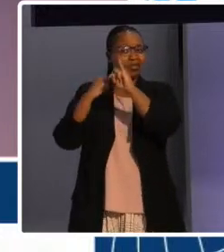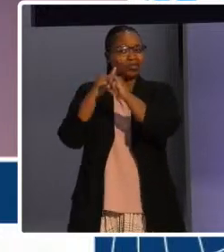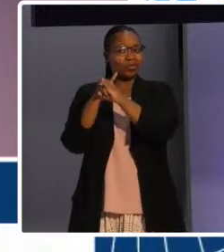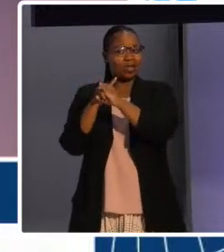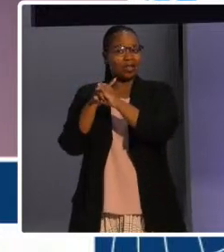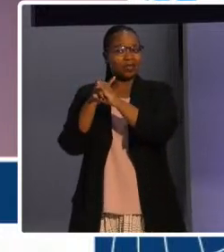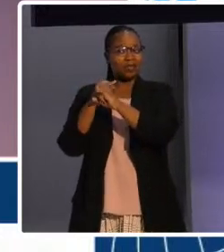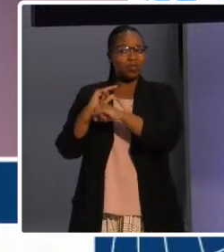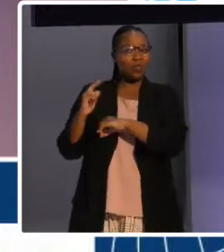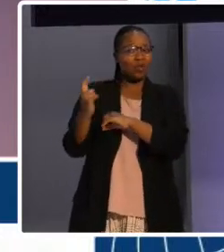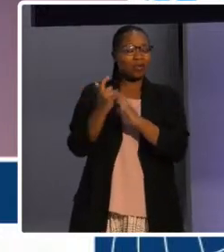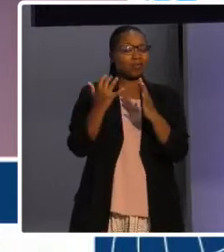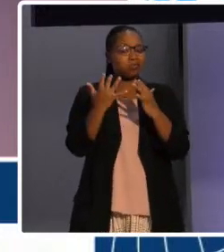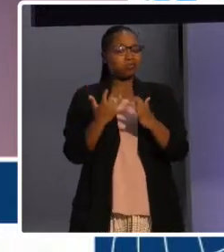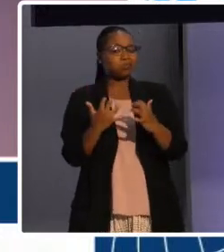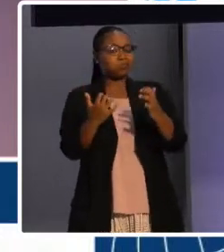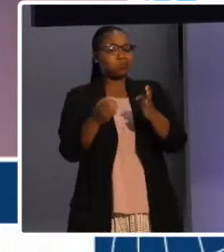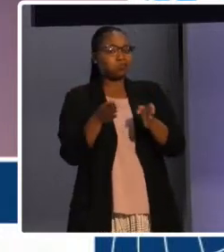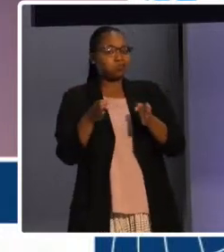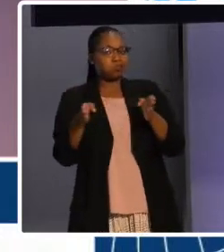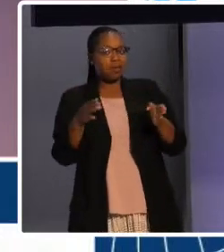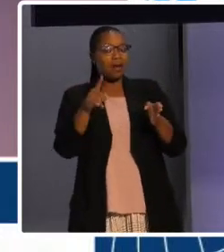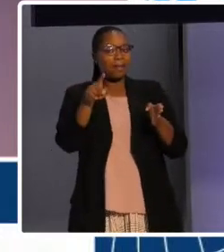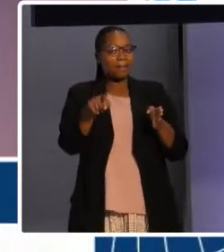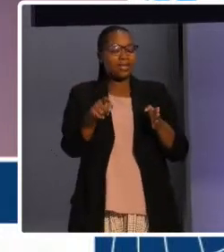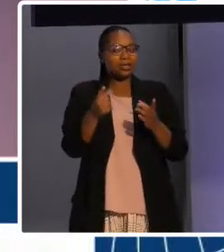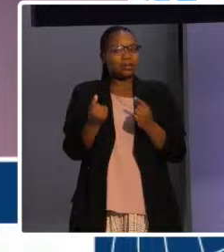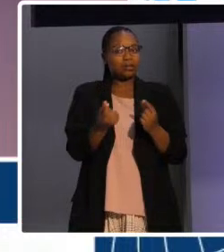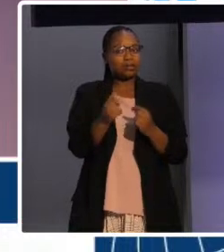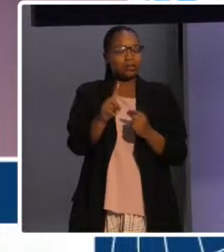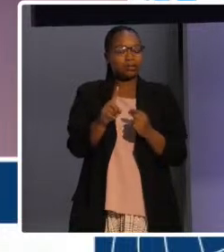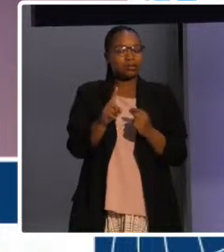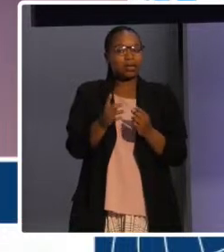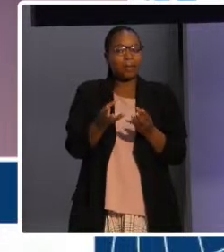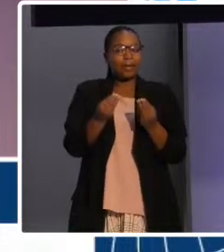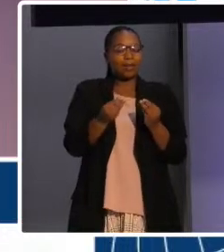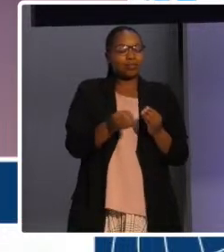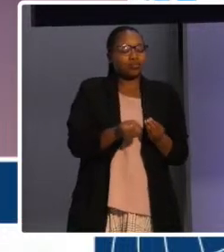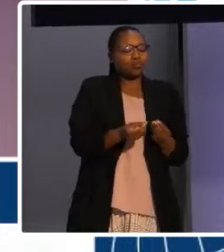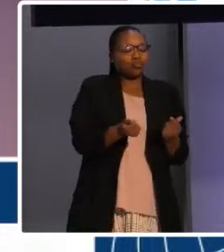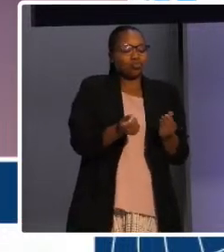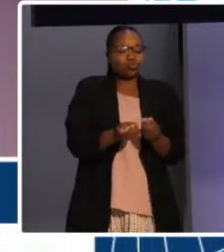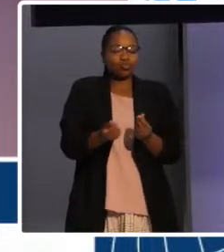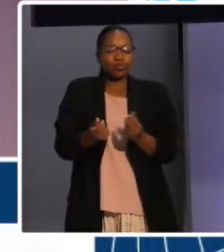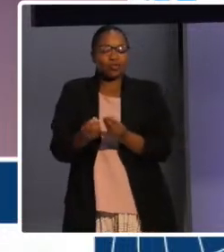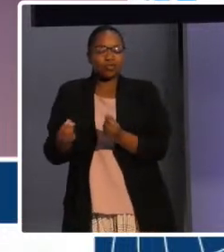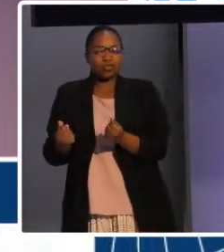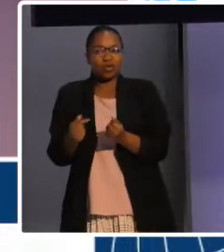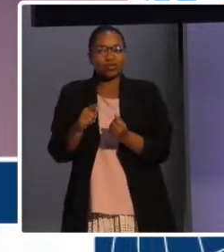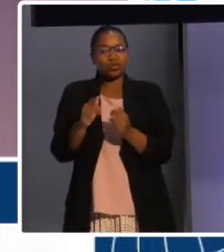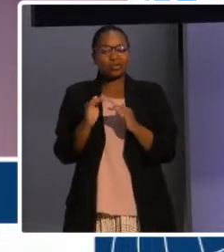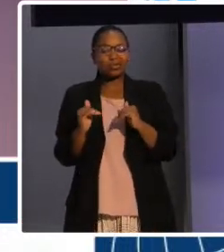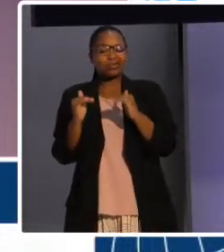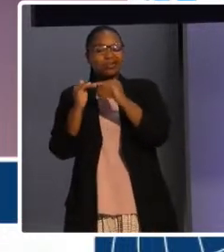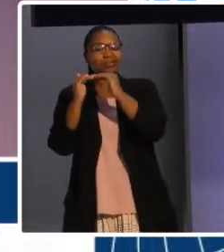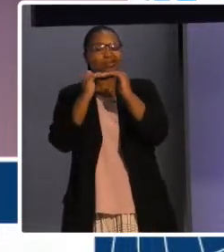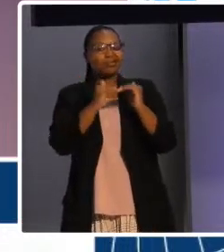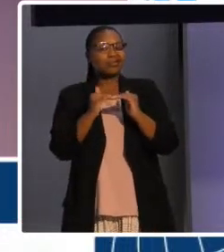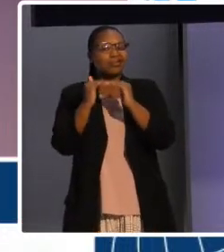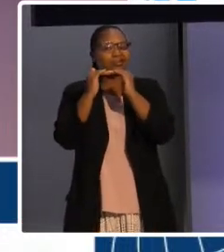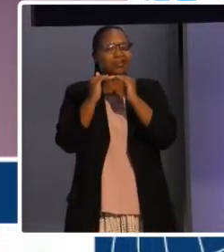solutions to democratic backsliding. We need to put in all